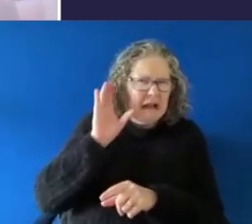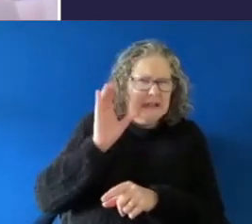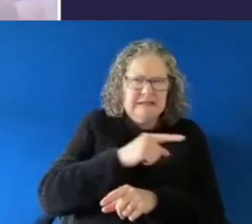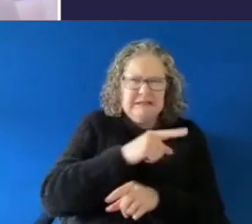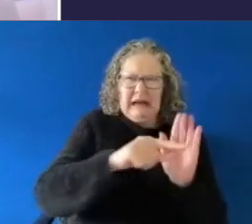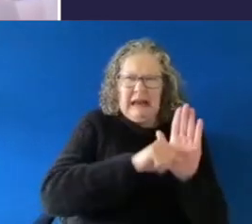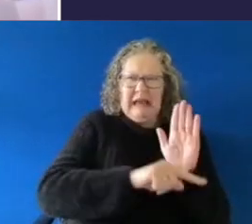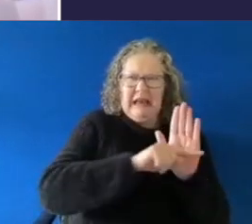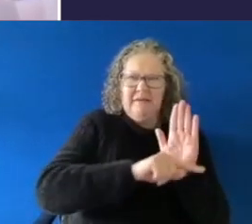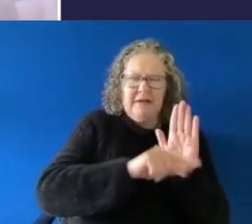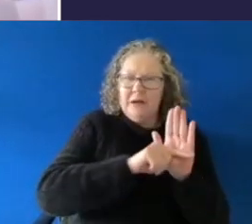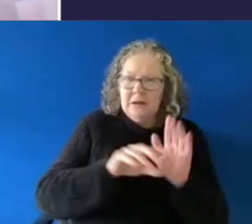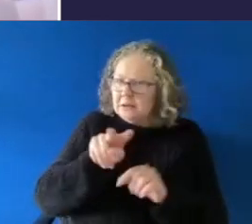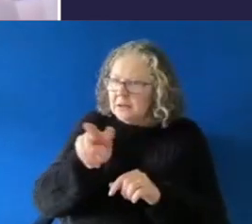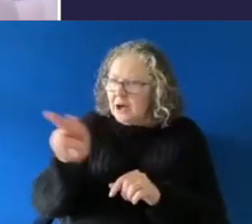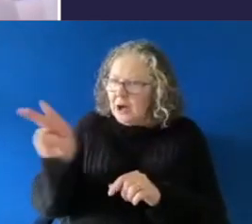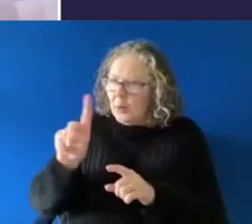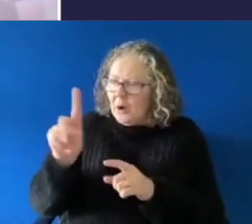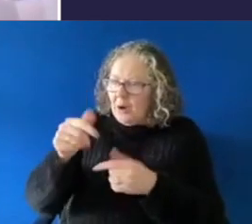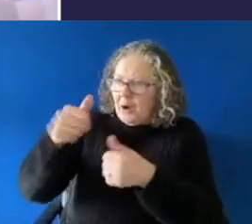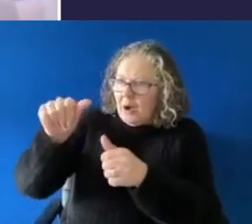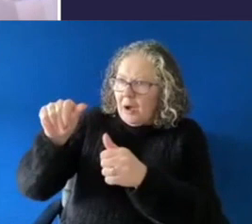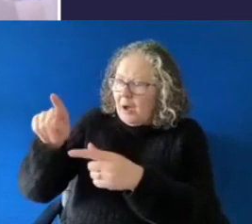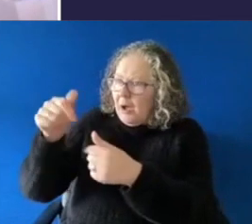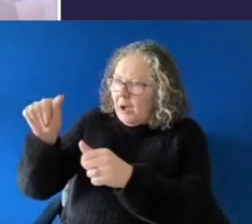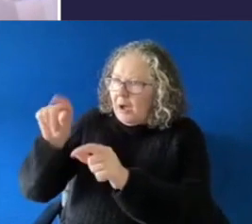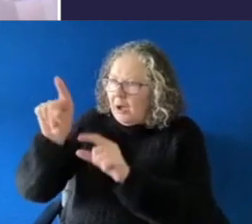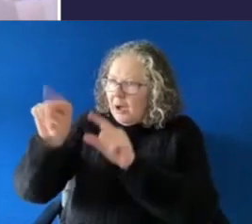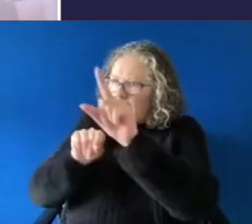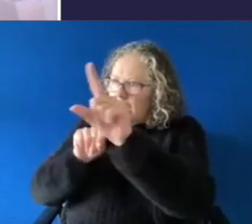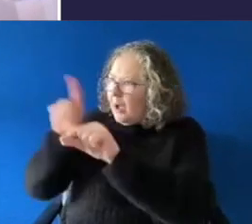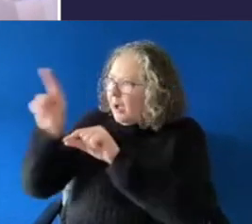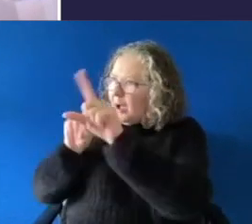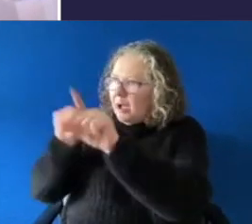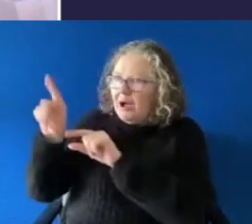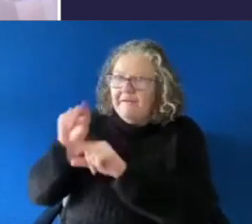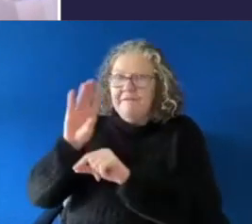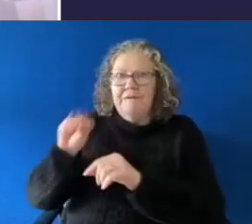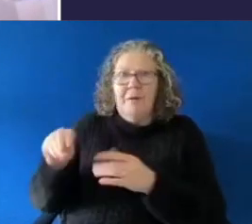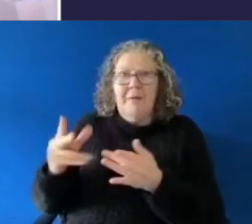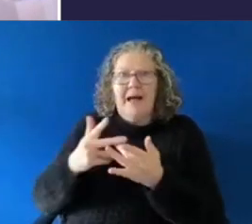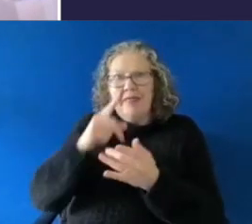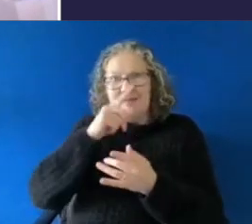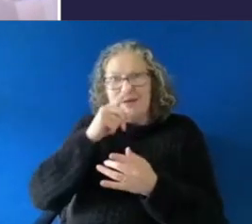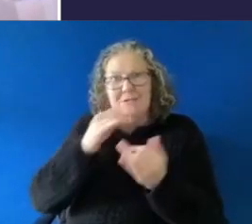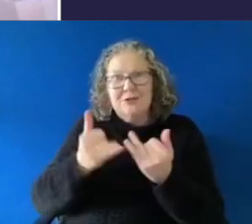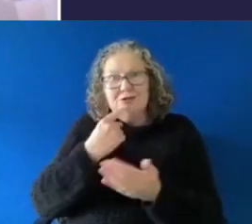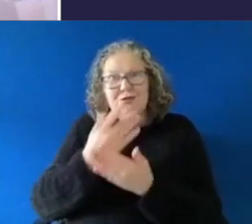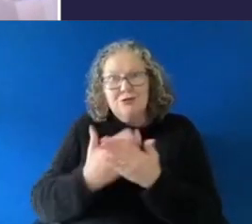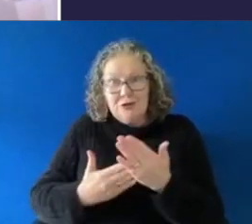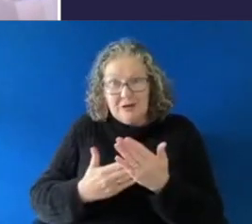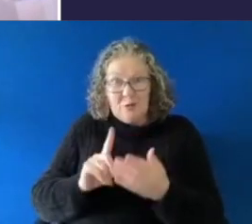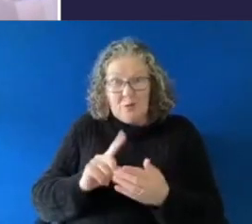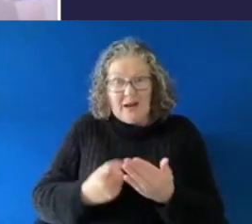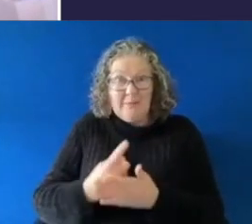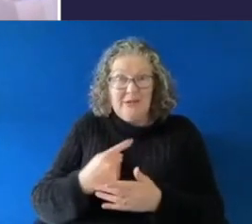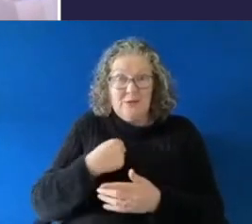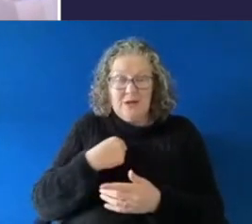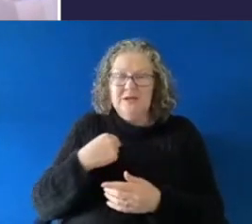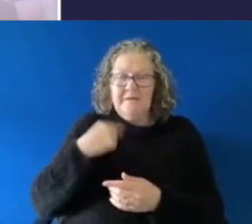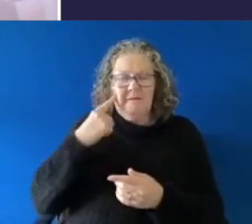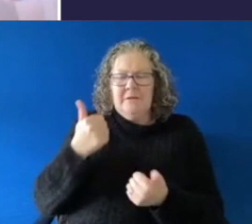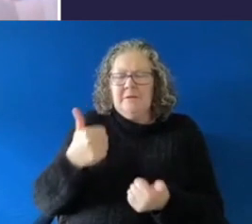stories that are working, and take little bits from everybody's story. That's what we did, and we found it incredibly helpful to be listening